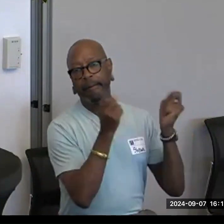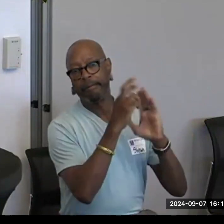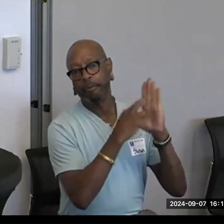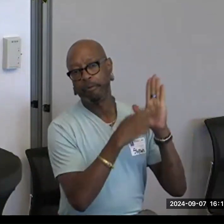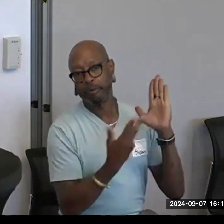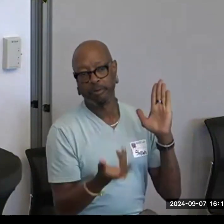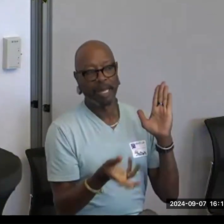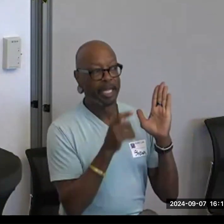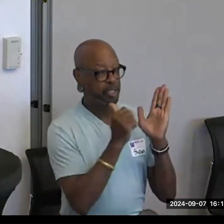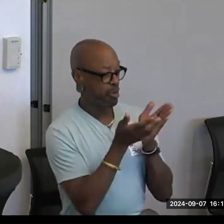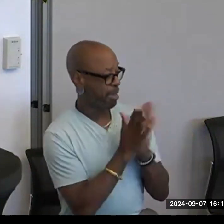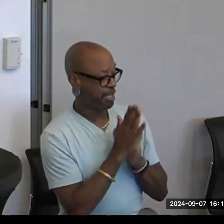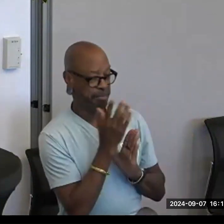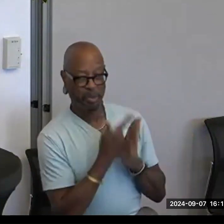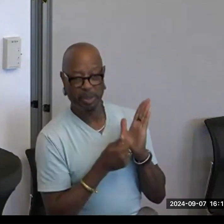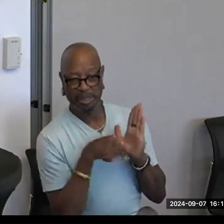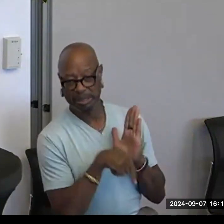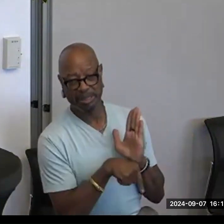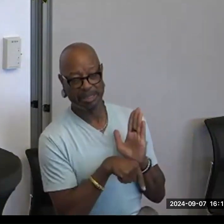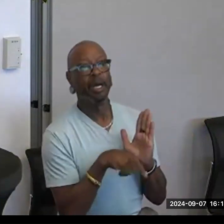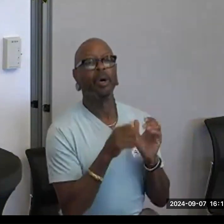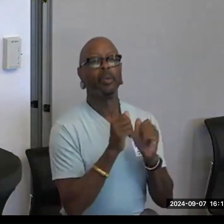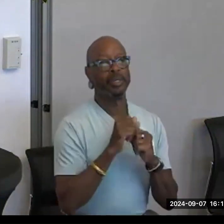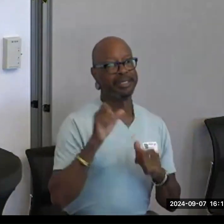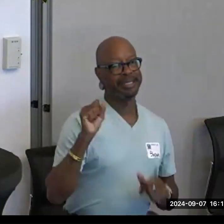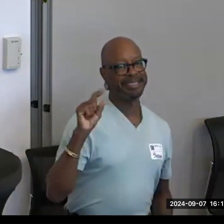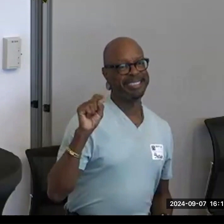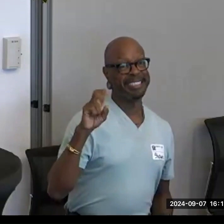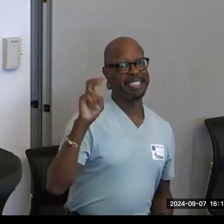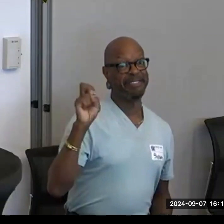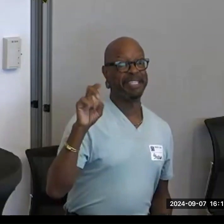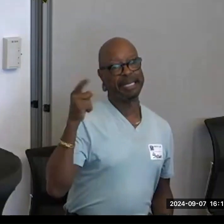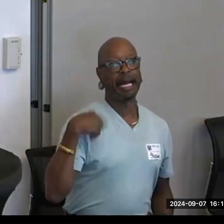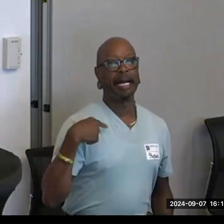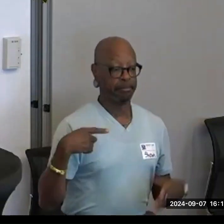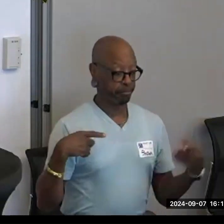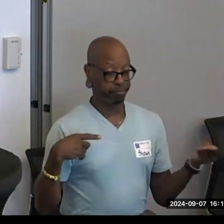don't ask me what this is with Stevie, and I put this in front of